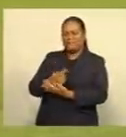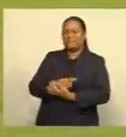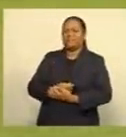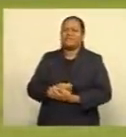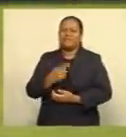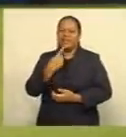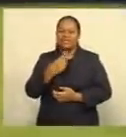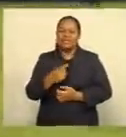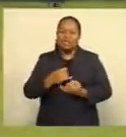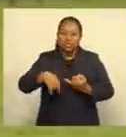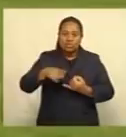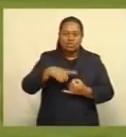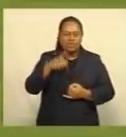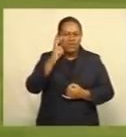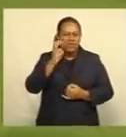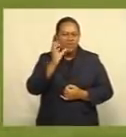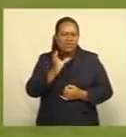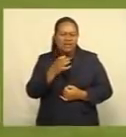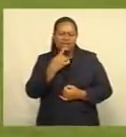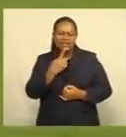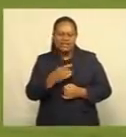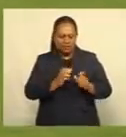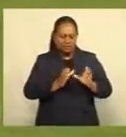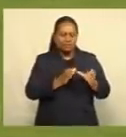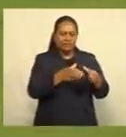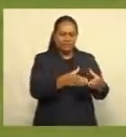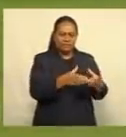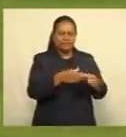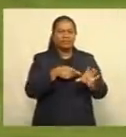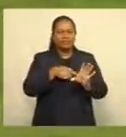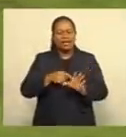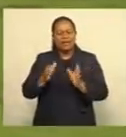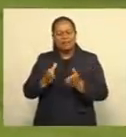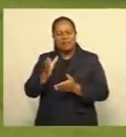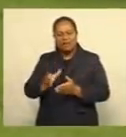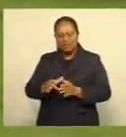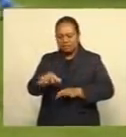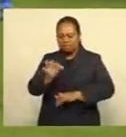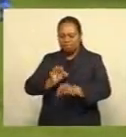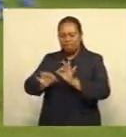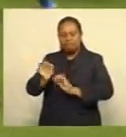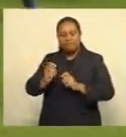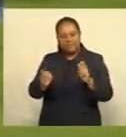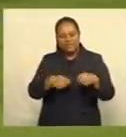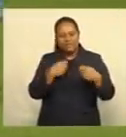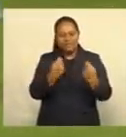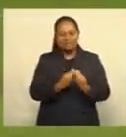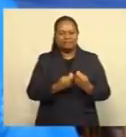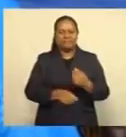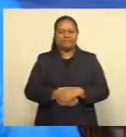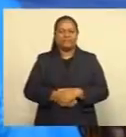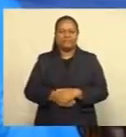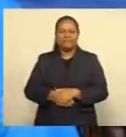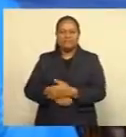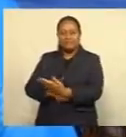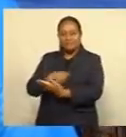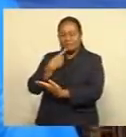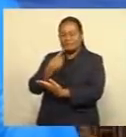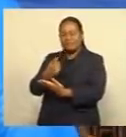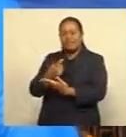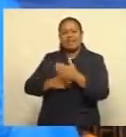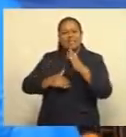Lambalamba says he has a set of young players like Ndevo to select from for the main team. We build on